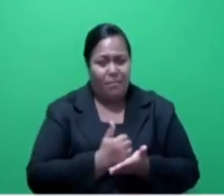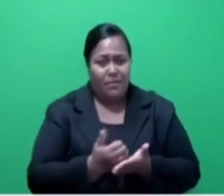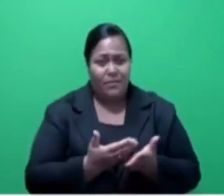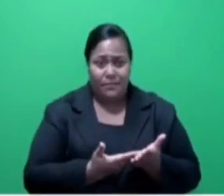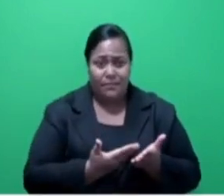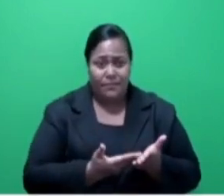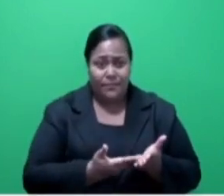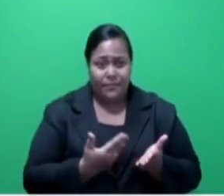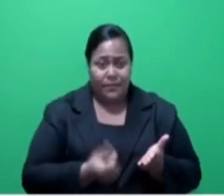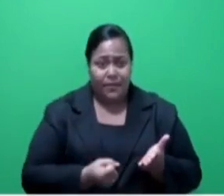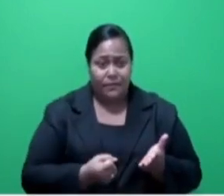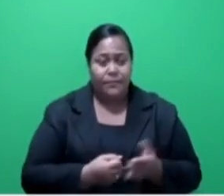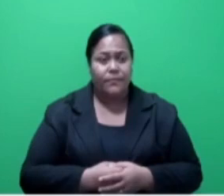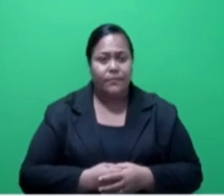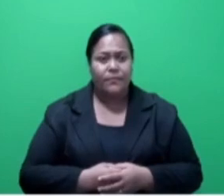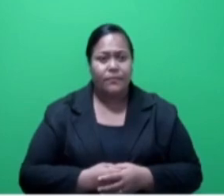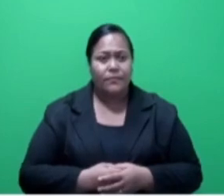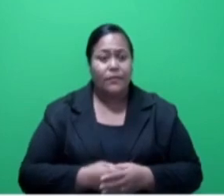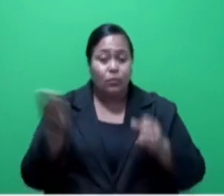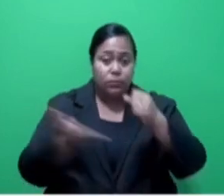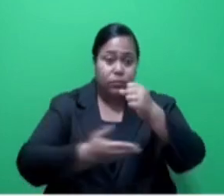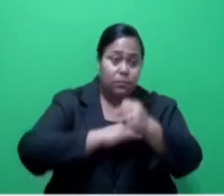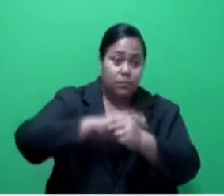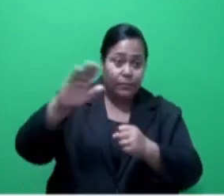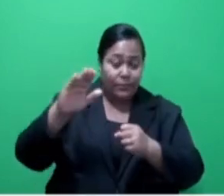sir, in the sugarcane industry,